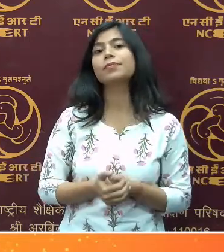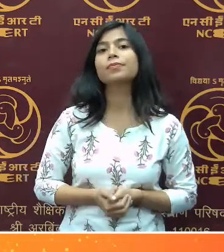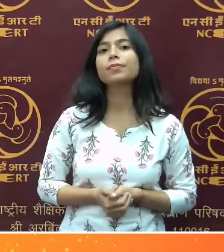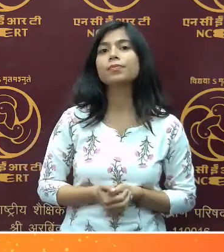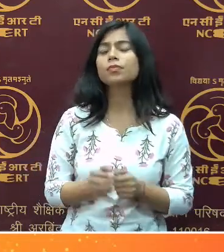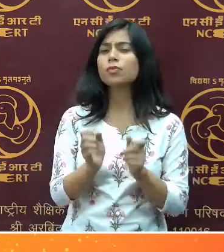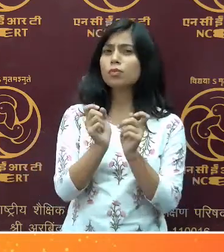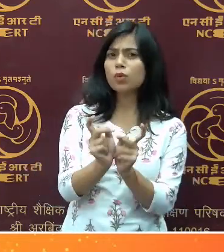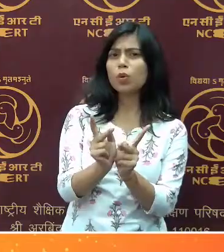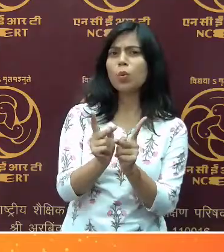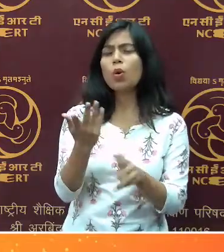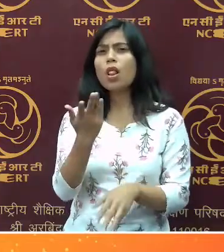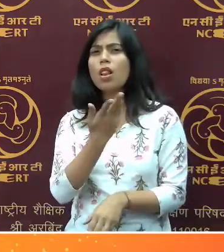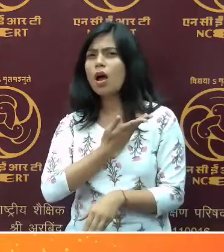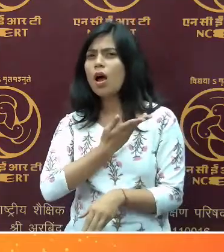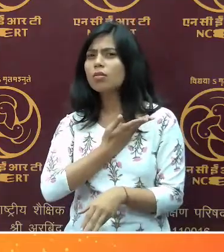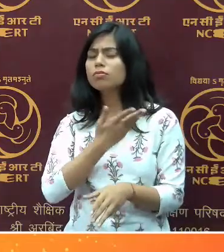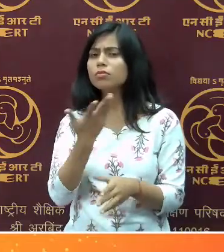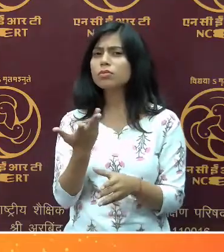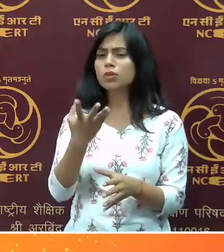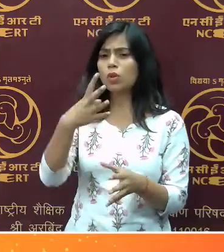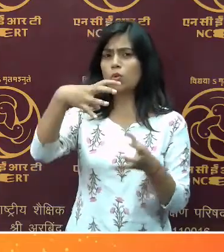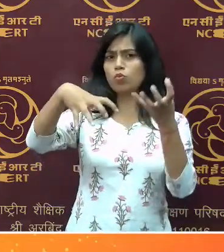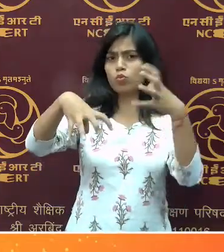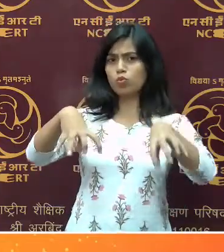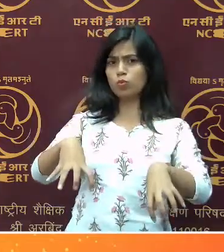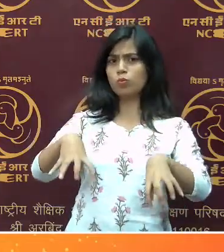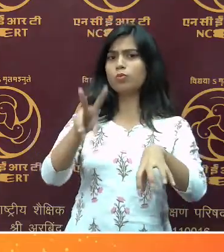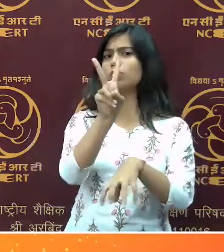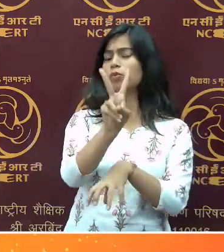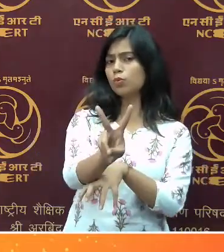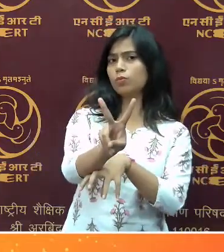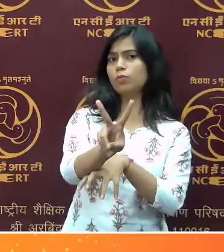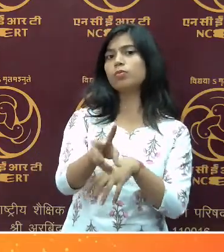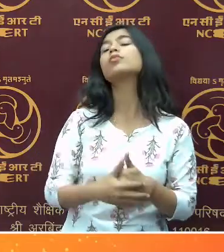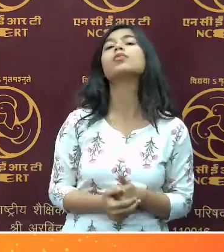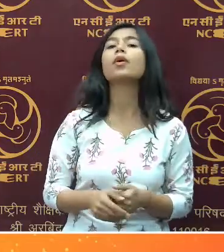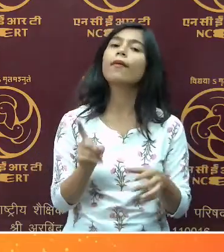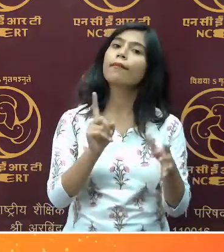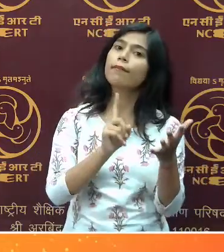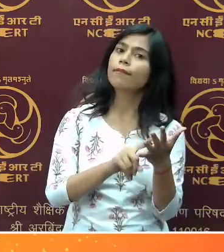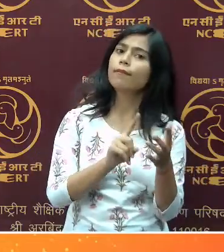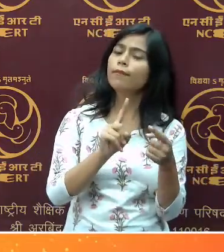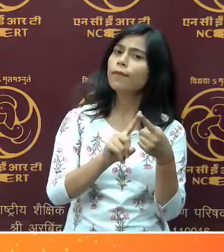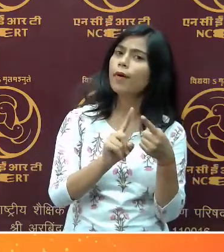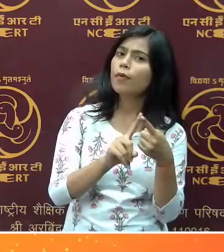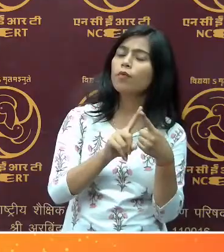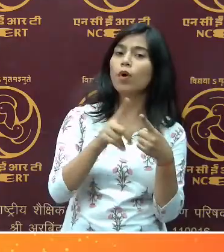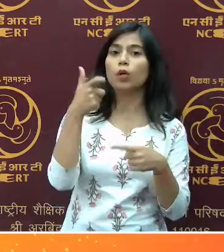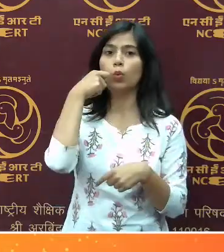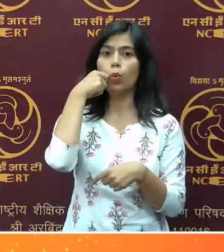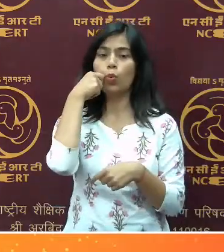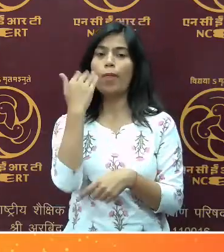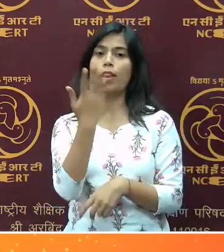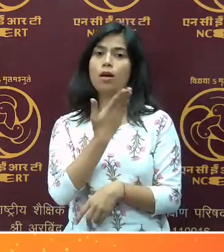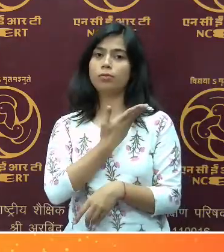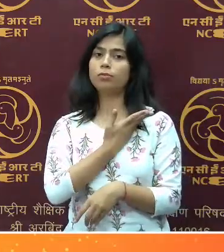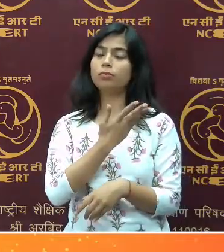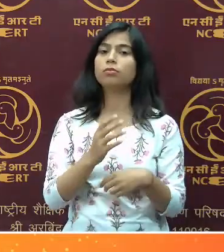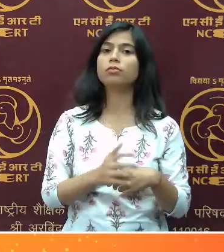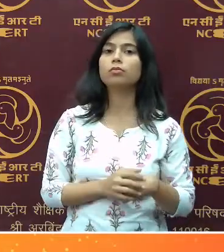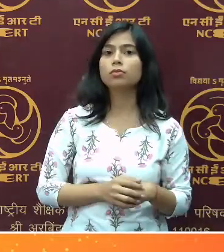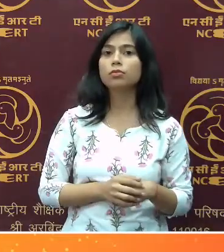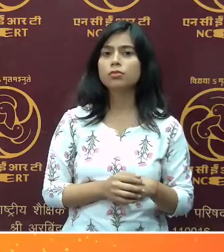broadly speaking, rights can be divided into two categories. One generally known as human rights, where